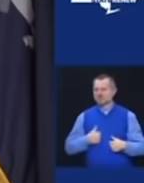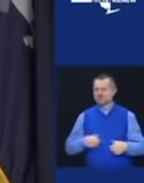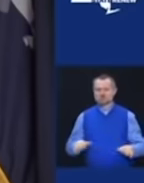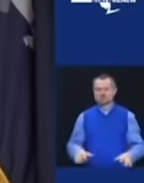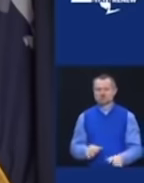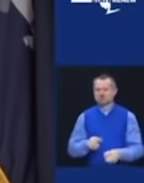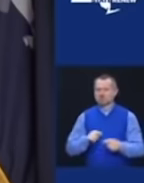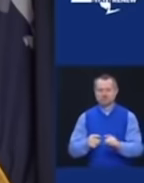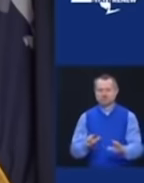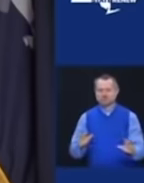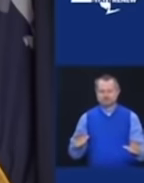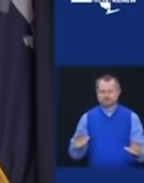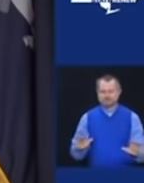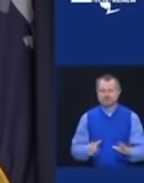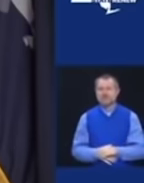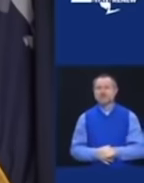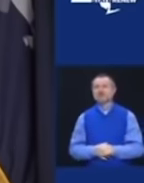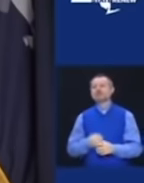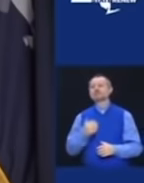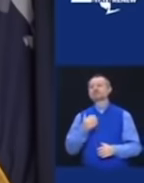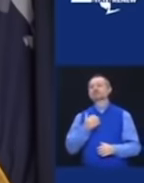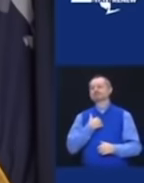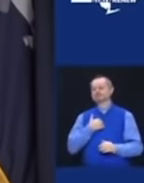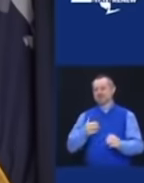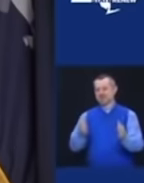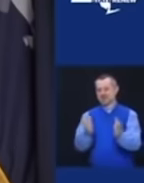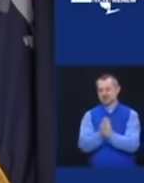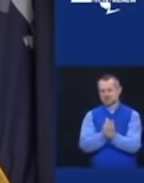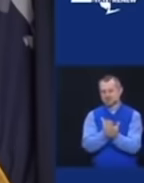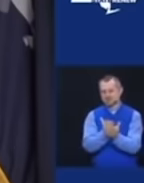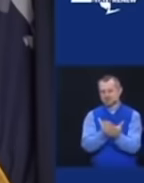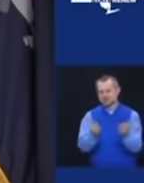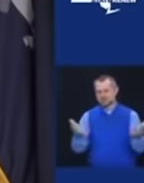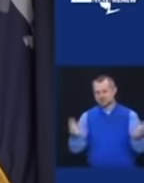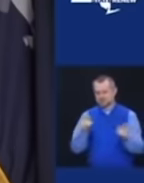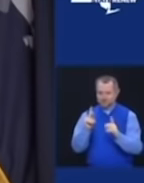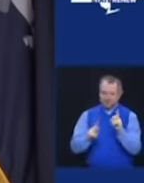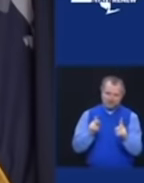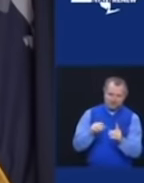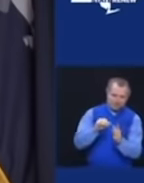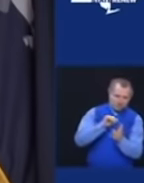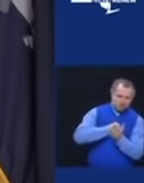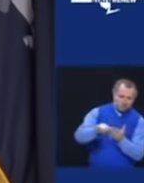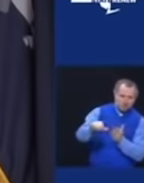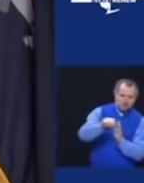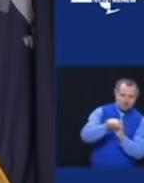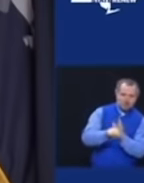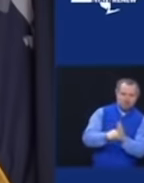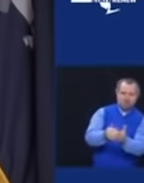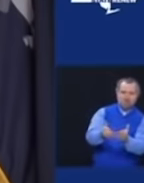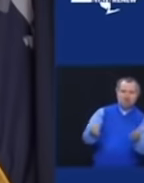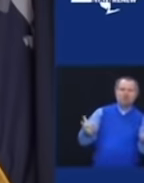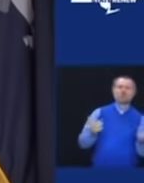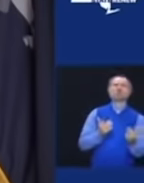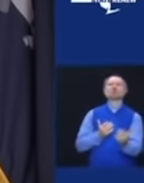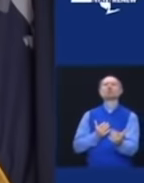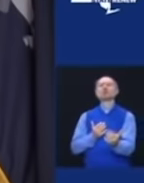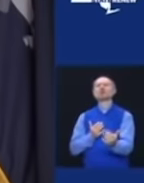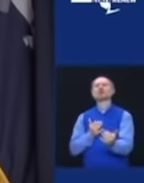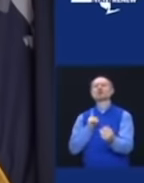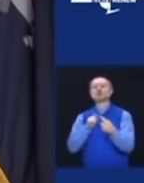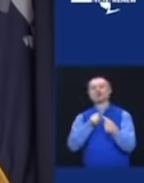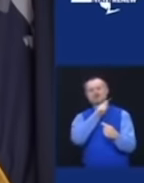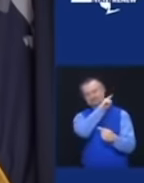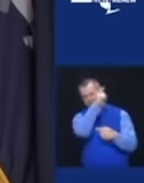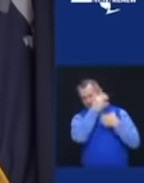I ask the people of this state to wait for the facts from the Attorney